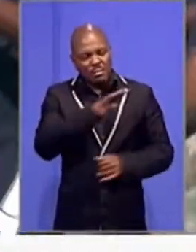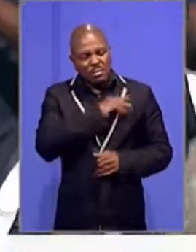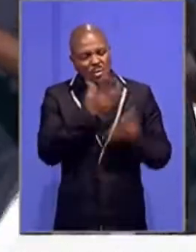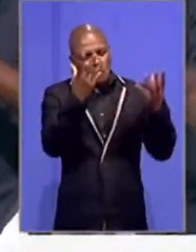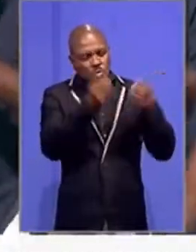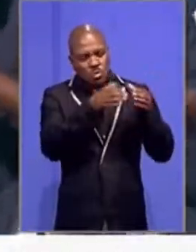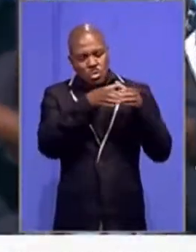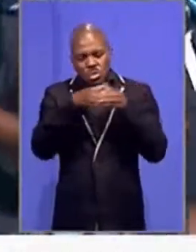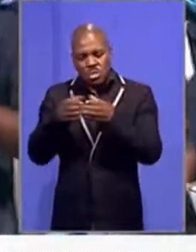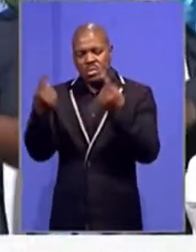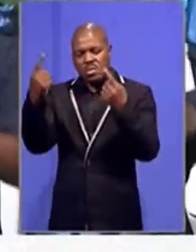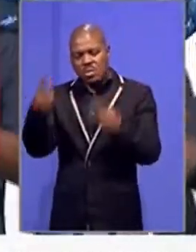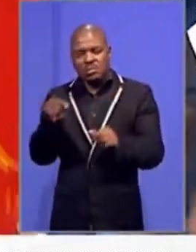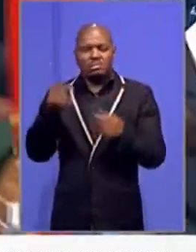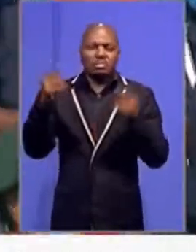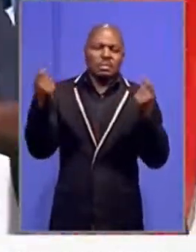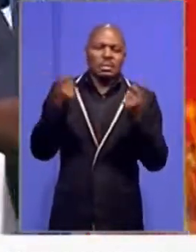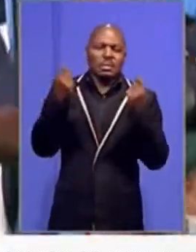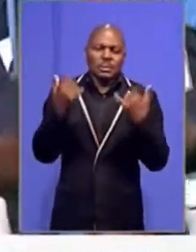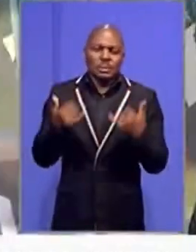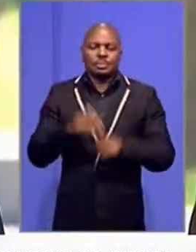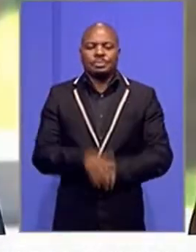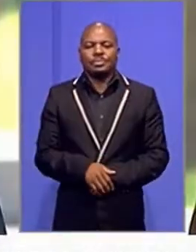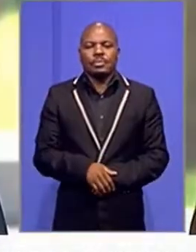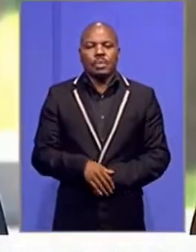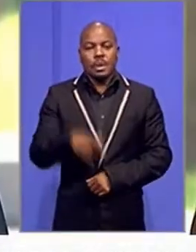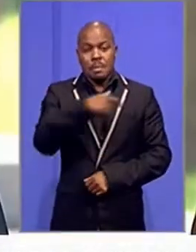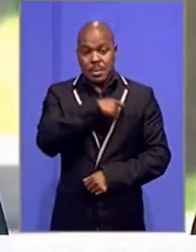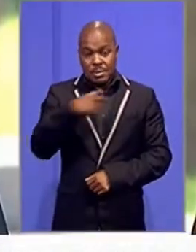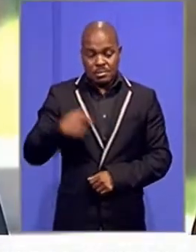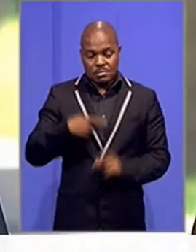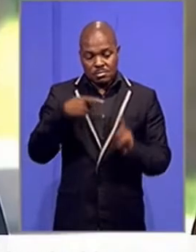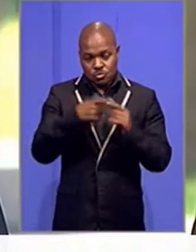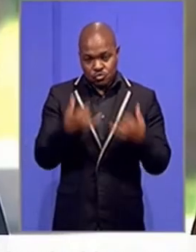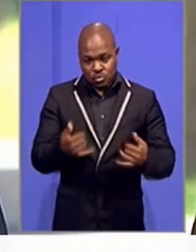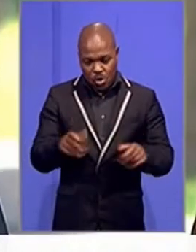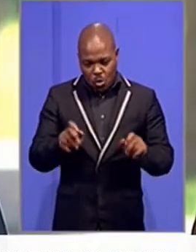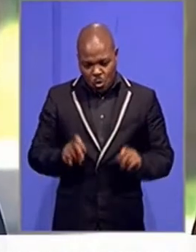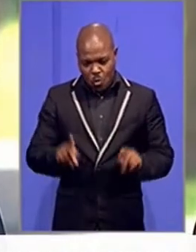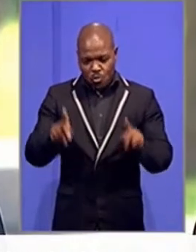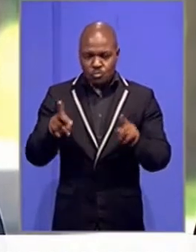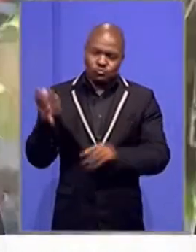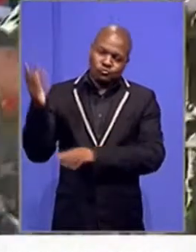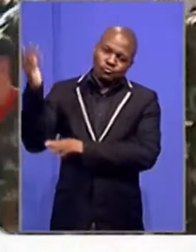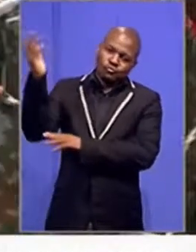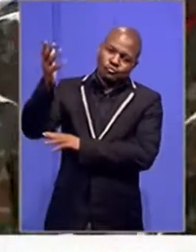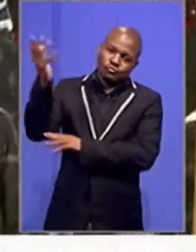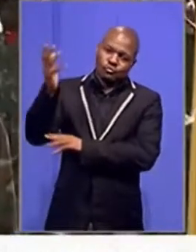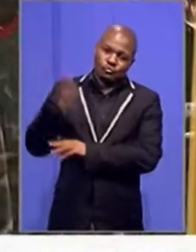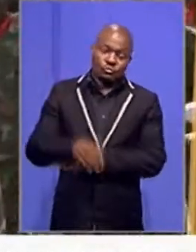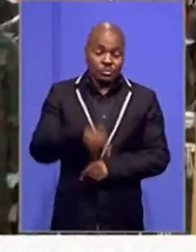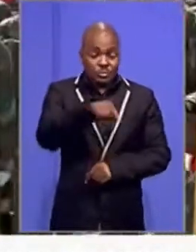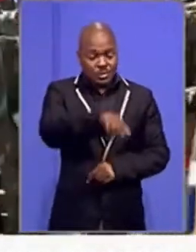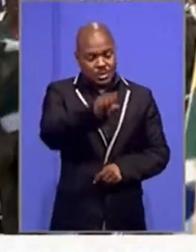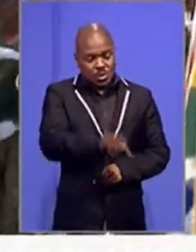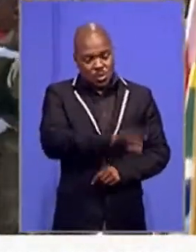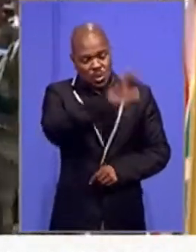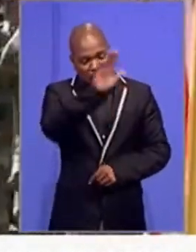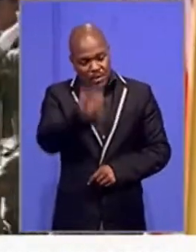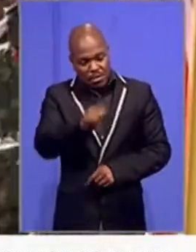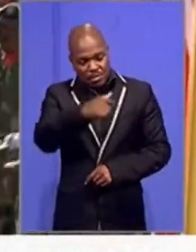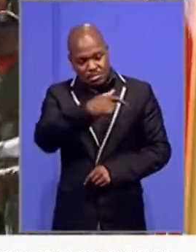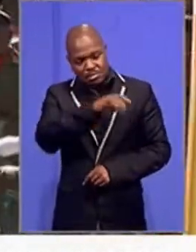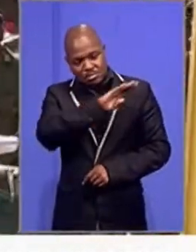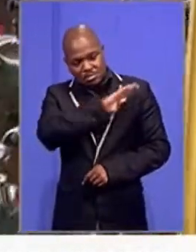teng moketjaneng wa kajeno. Mopresidente o sebedise monyetla wa letsatsi la kajeno ho thoholetsa sesole sa naha se ileng